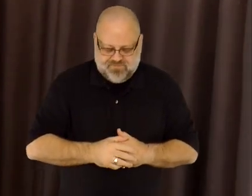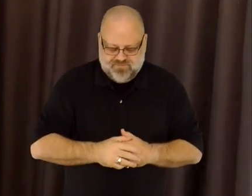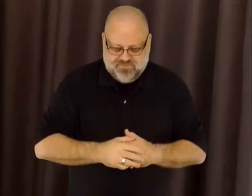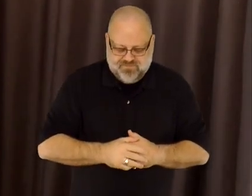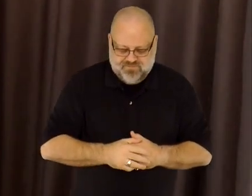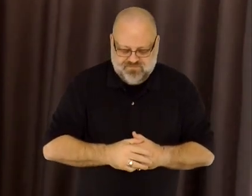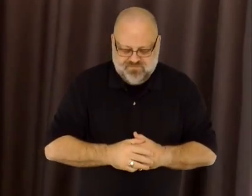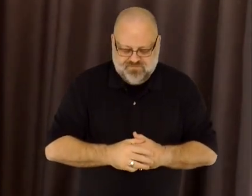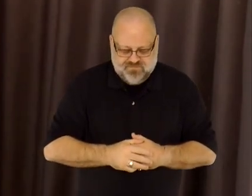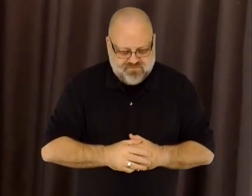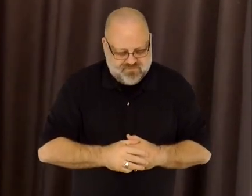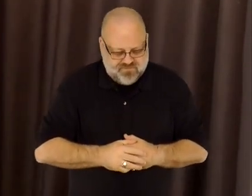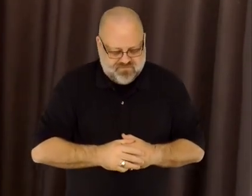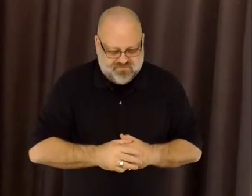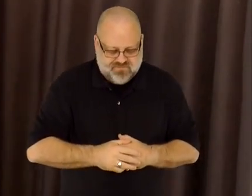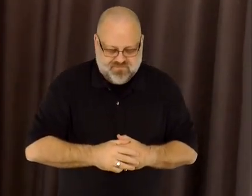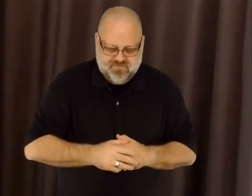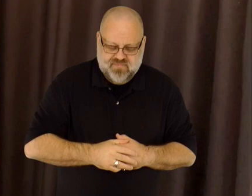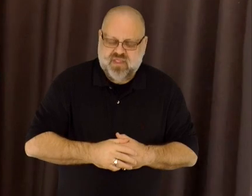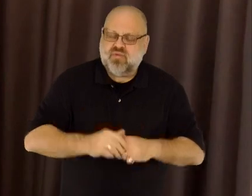broken.